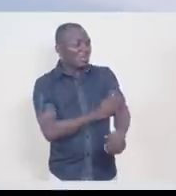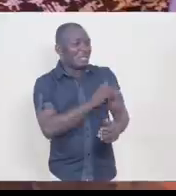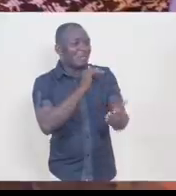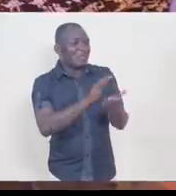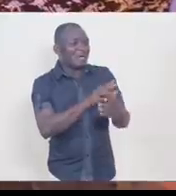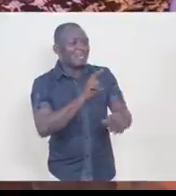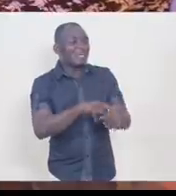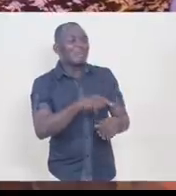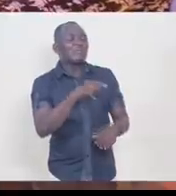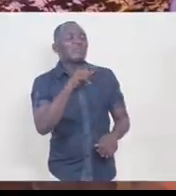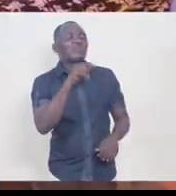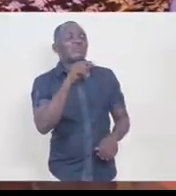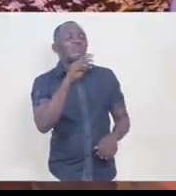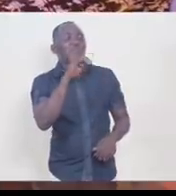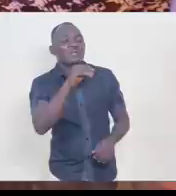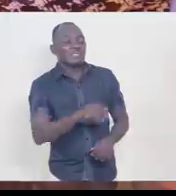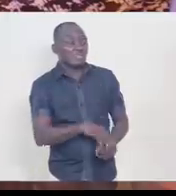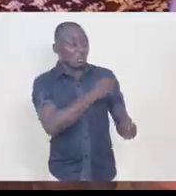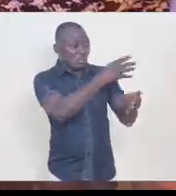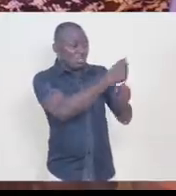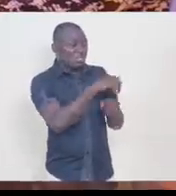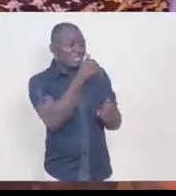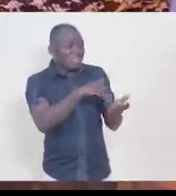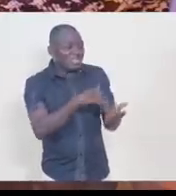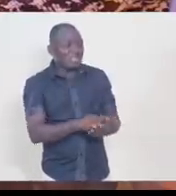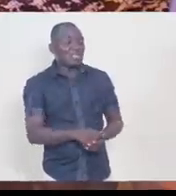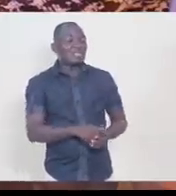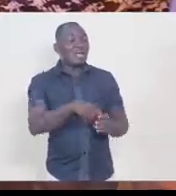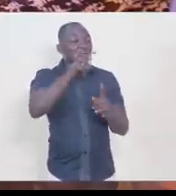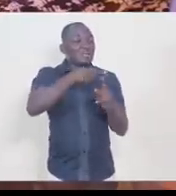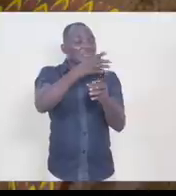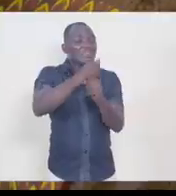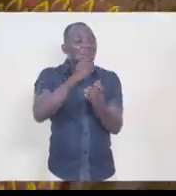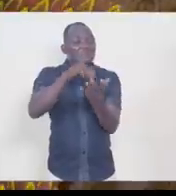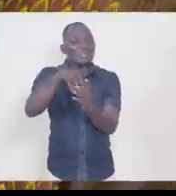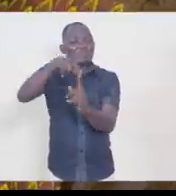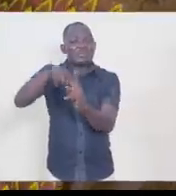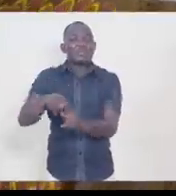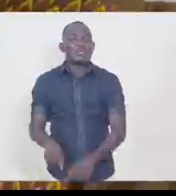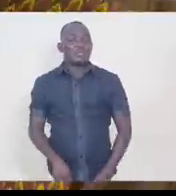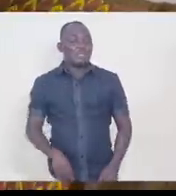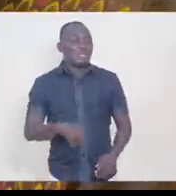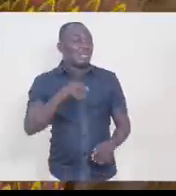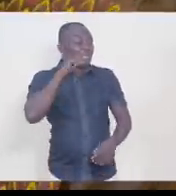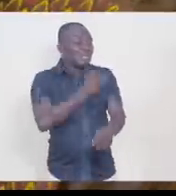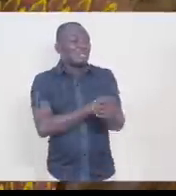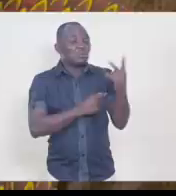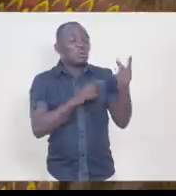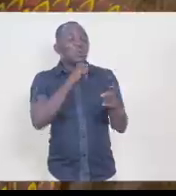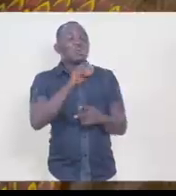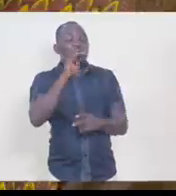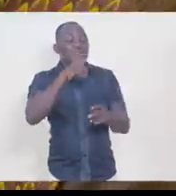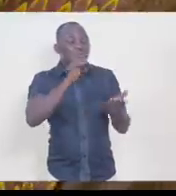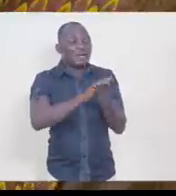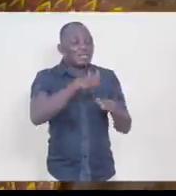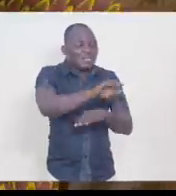Her dowry was 10,000 Ghana cedis, and you received 4,000 Ghana cedis each month. Your second, 15 years old when you